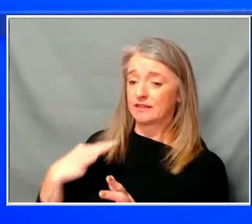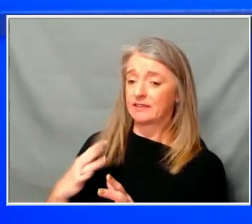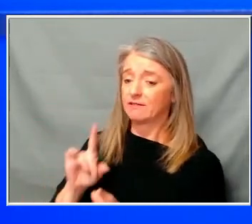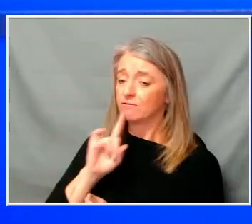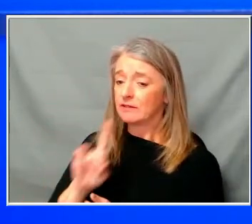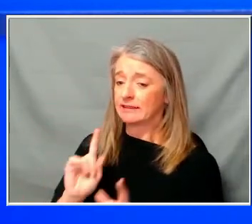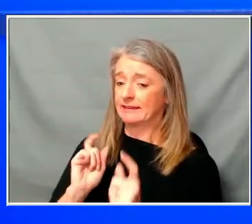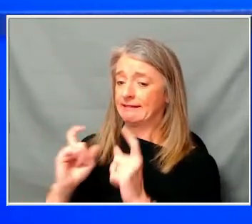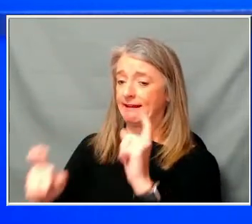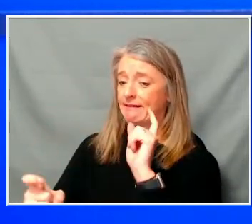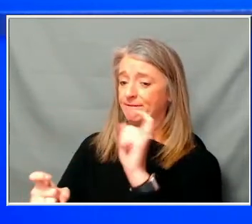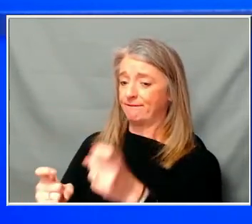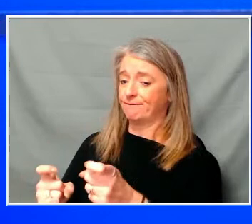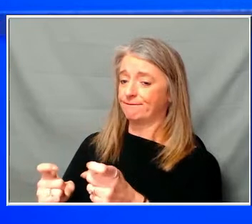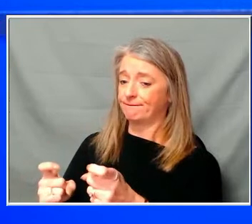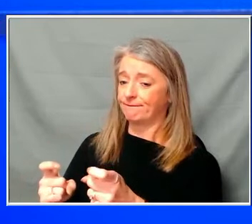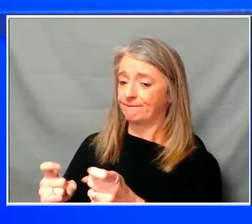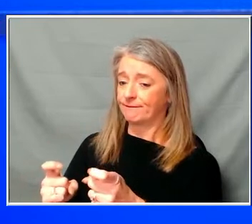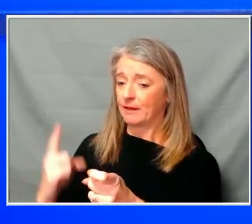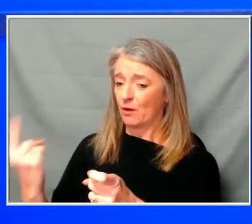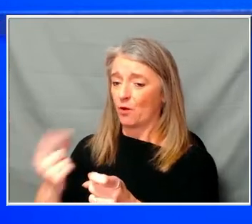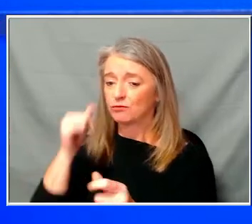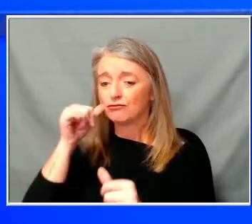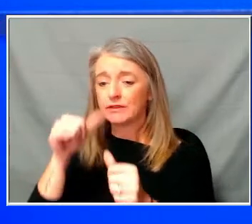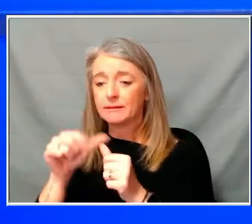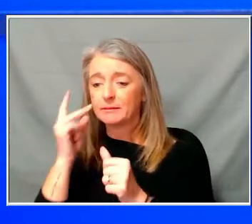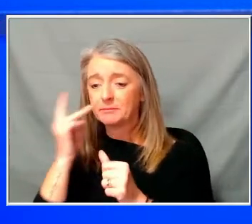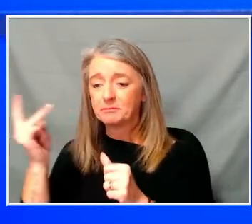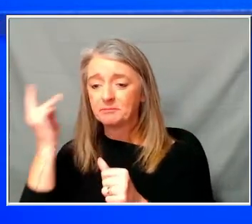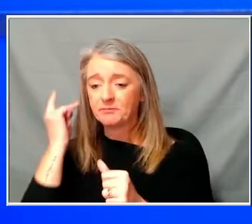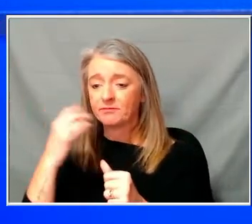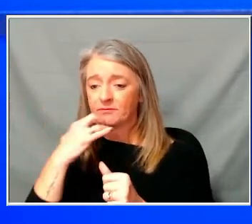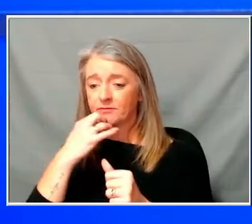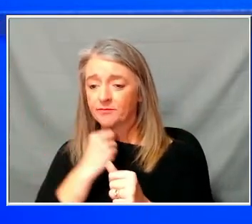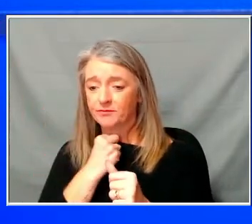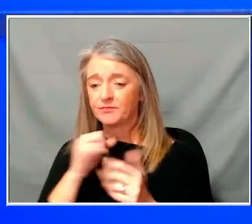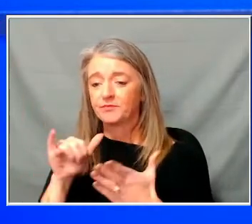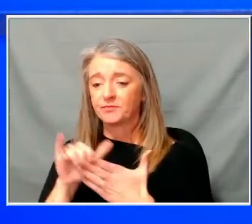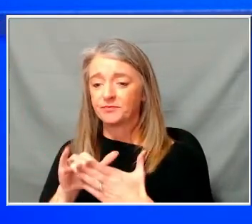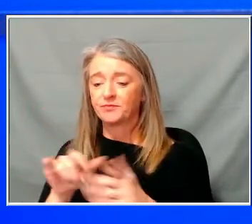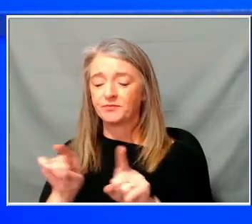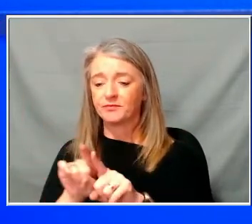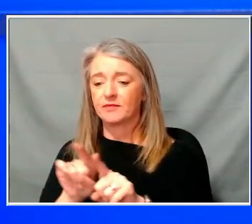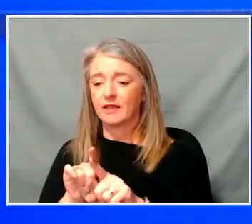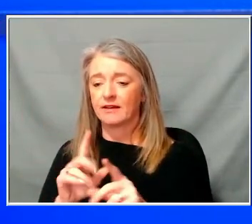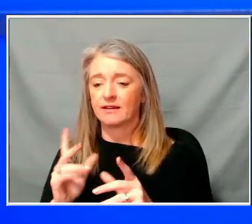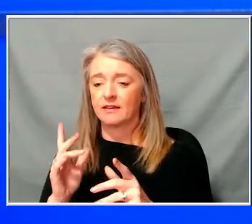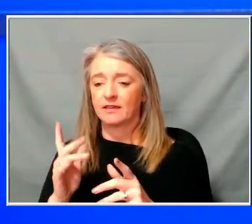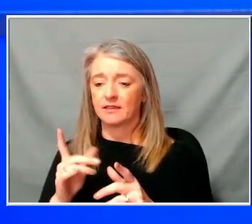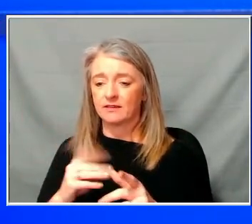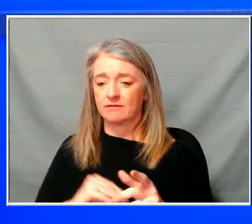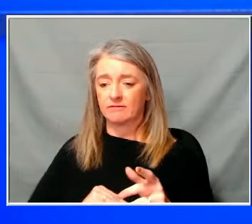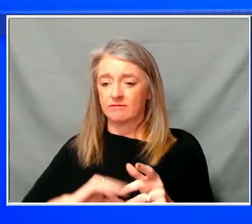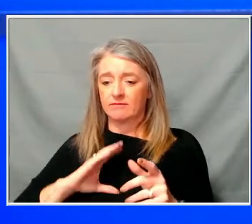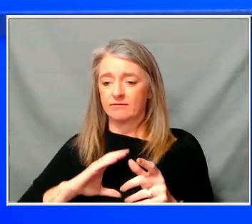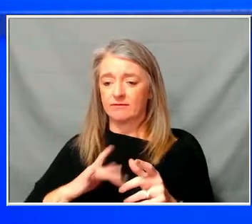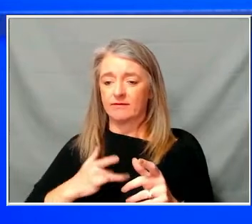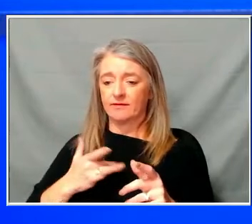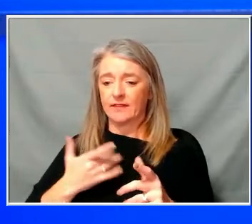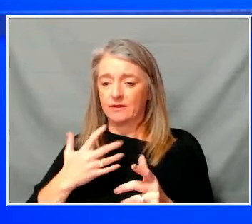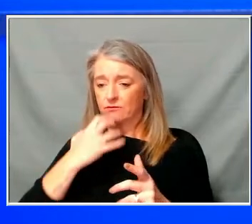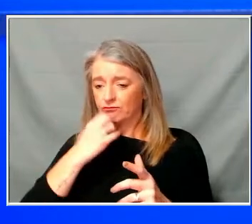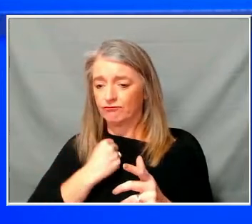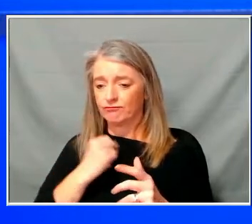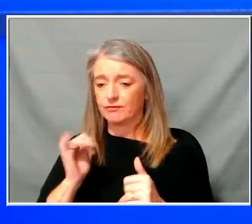that you're giving them that they'll always remember, they'll treasure that. And you'll also get something from that too that you'll always remember and always treasure as well.